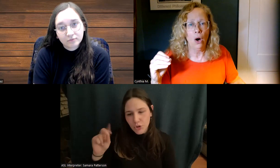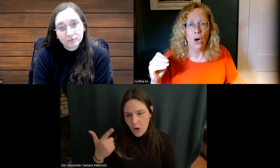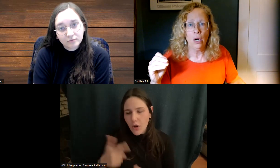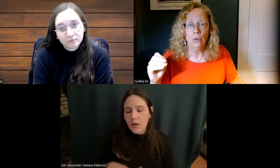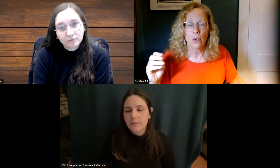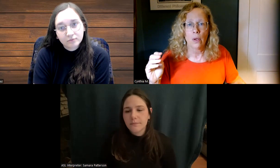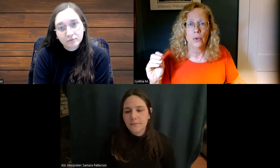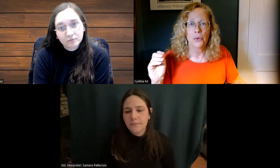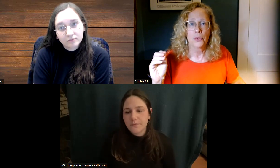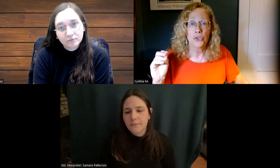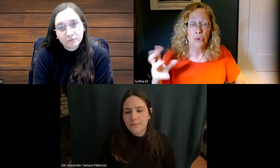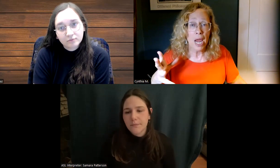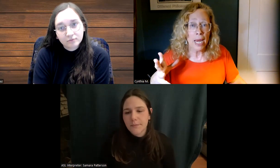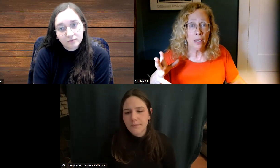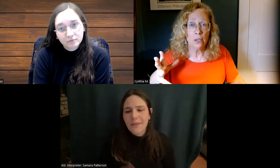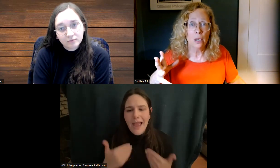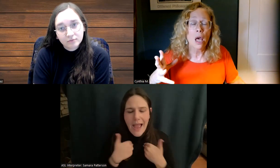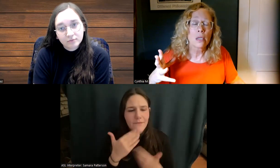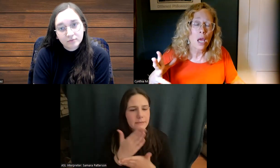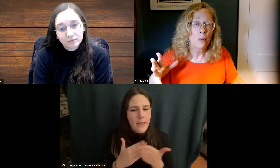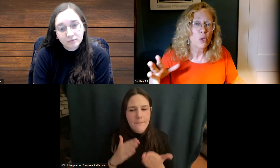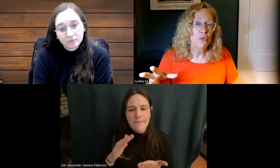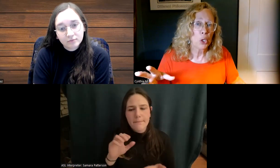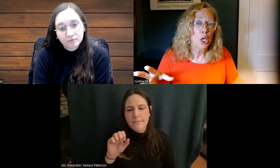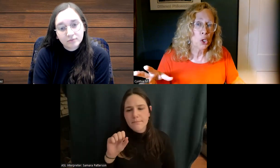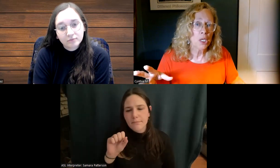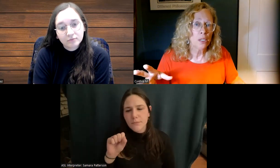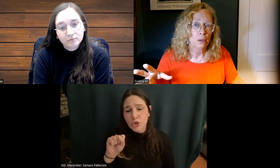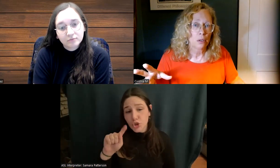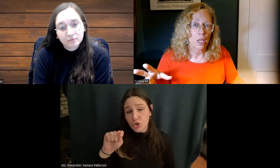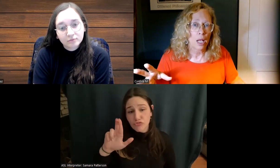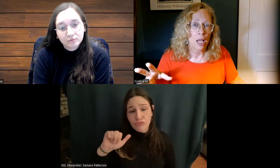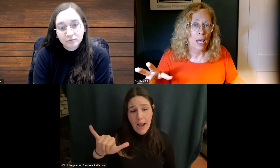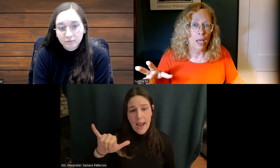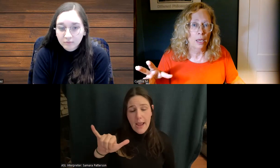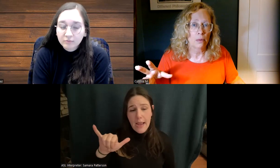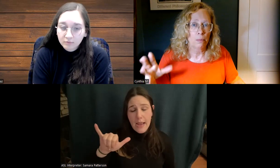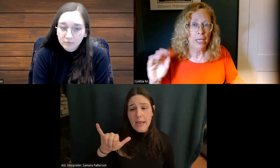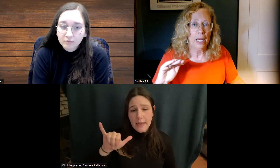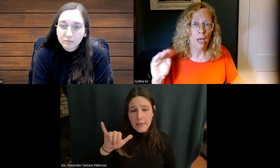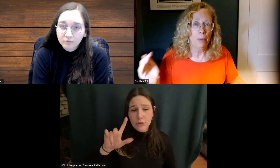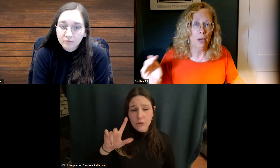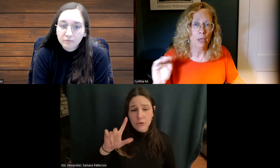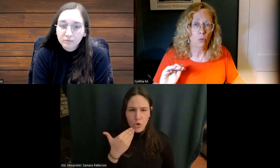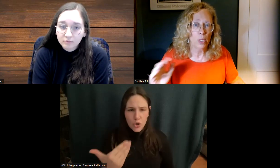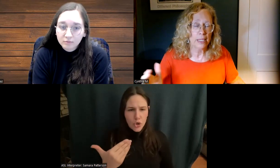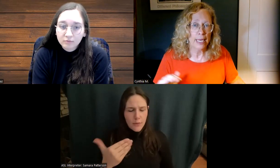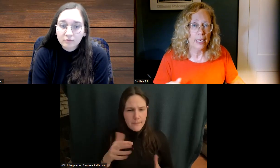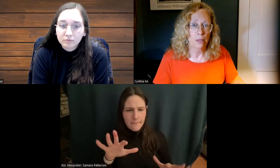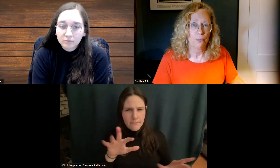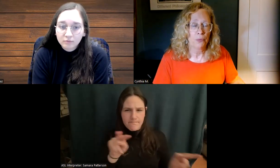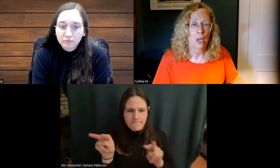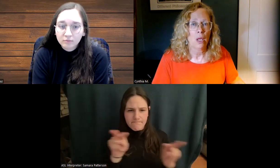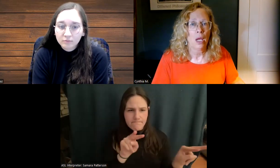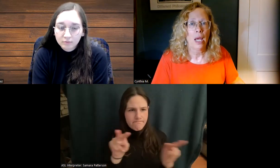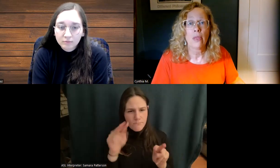there are strays a lot of times are very good at picking up on what's